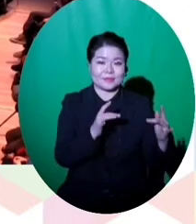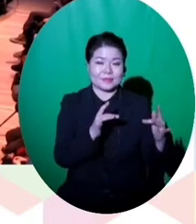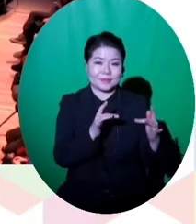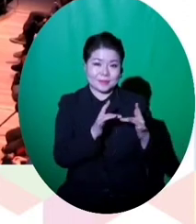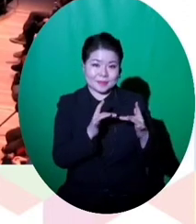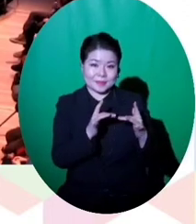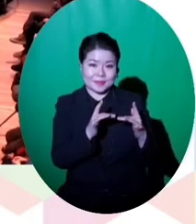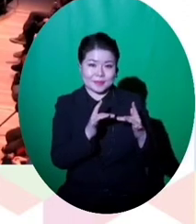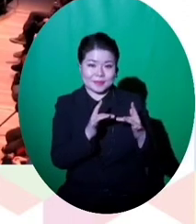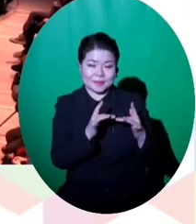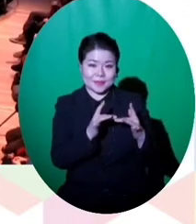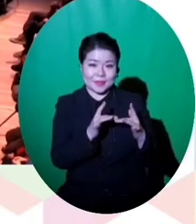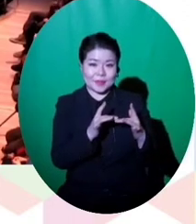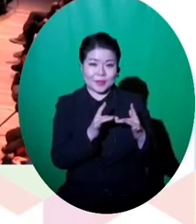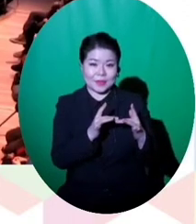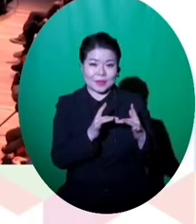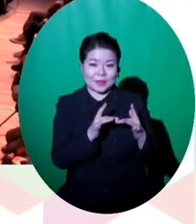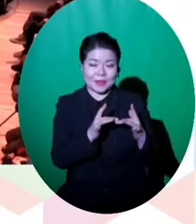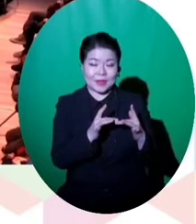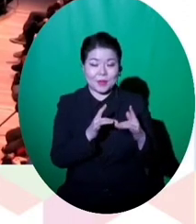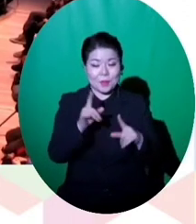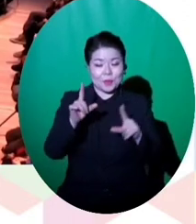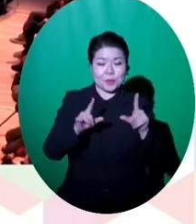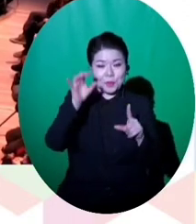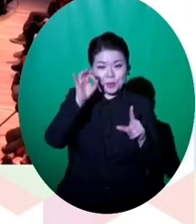Here's a short video clip of the event.